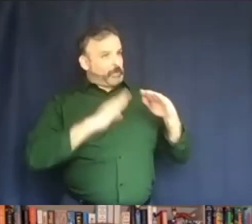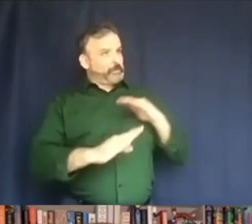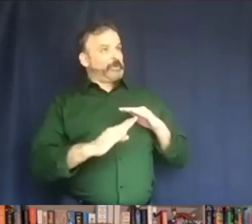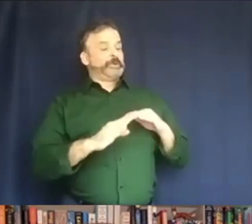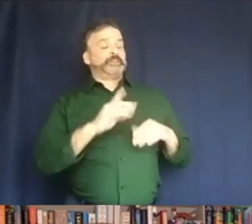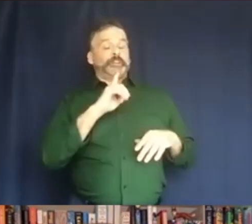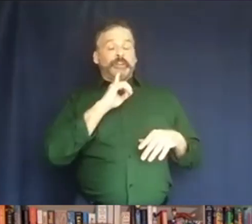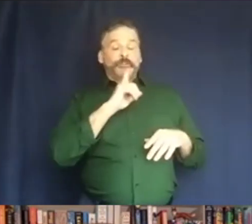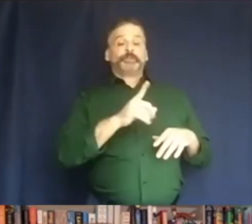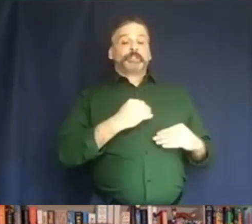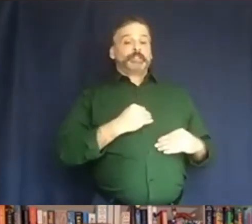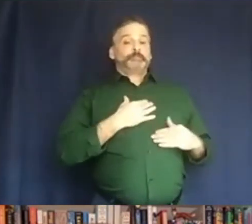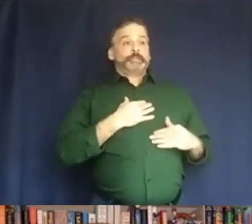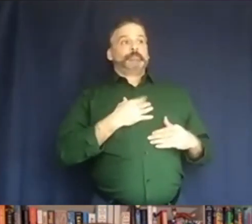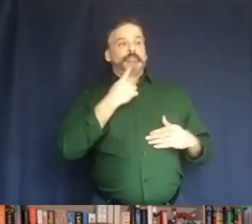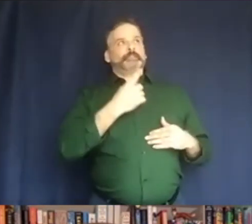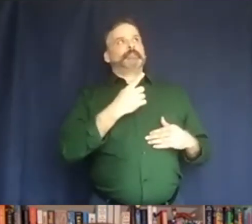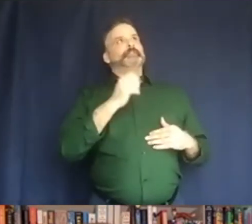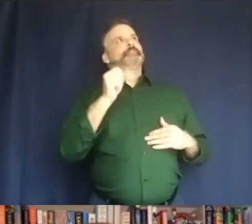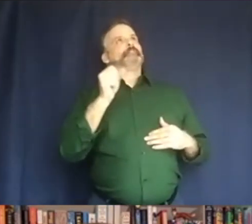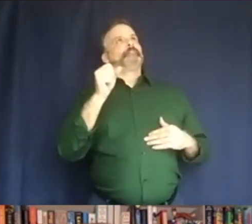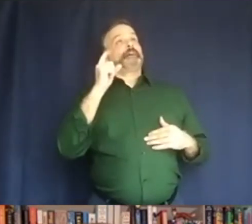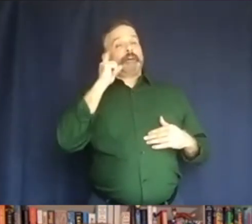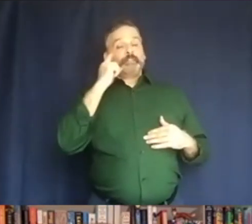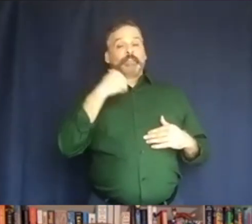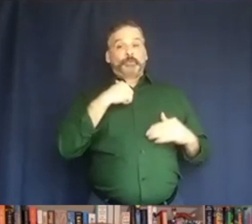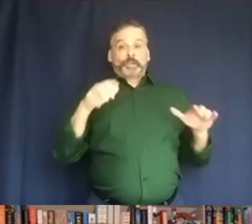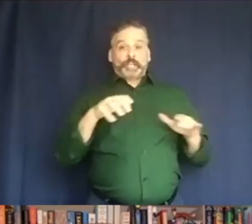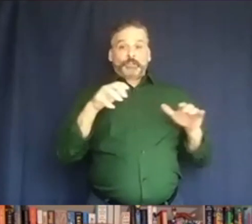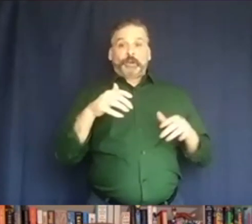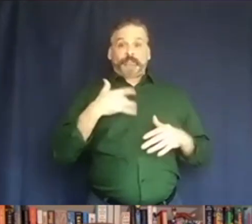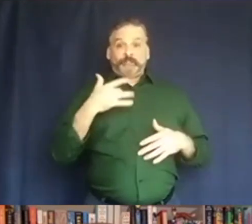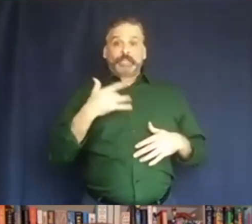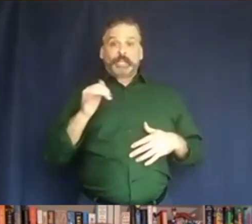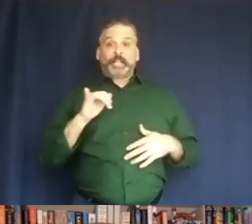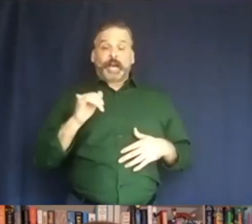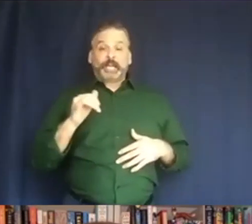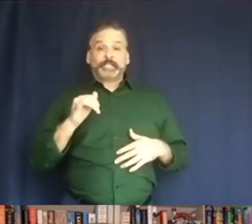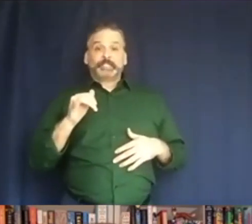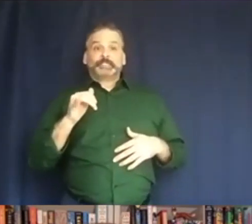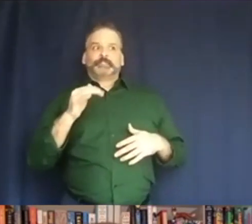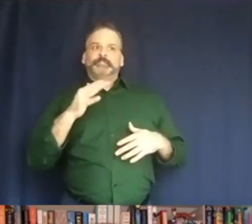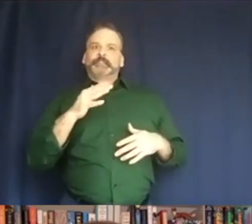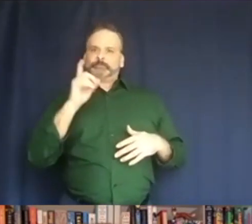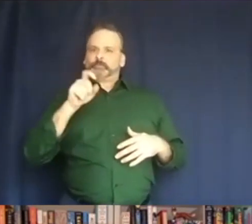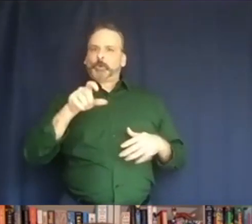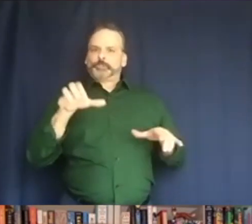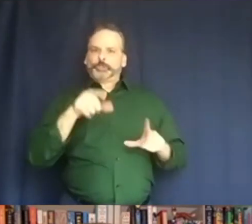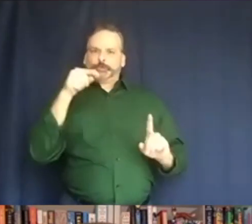made me go, yeah, I think what I do, I feel like is the thing that I'm meant to do.